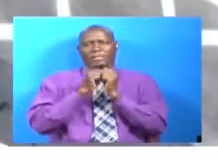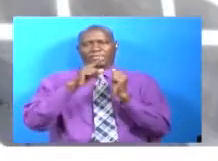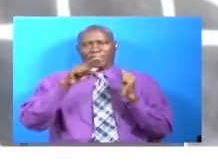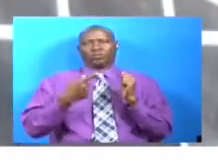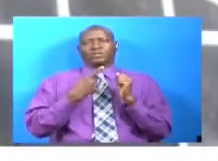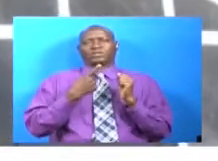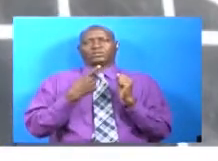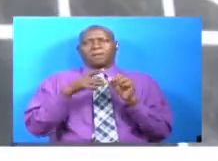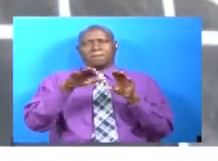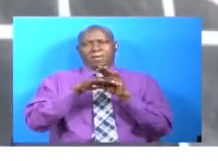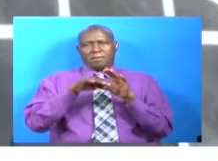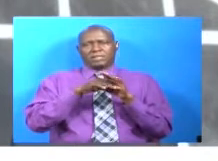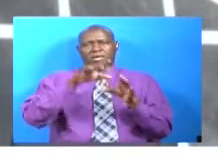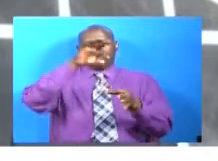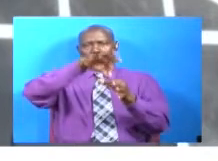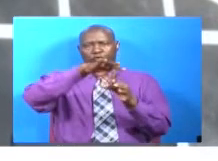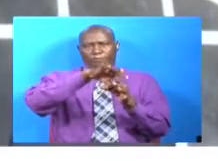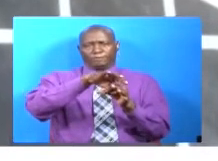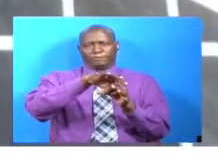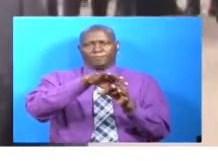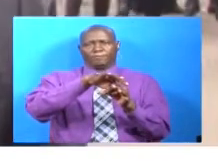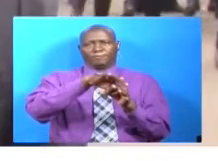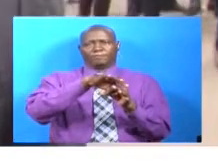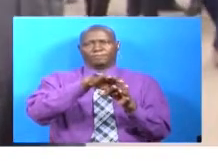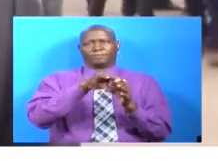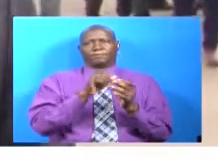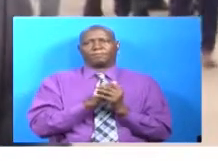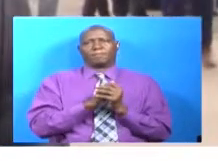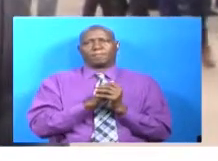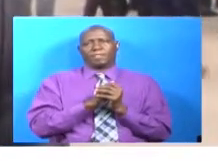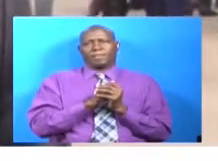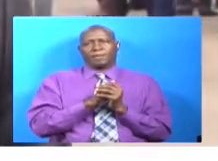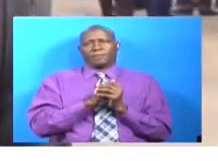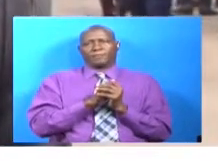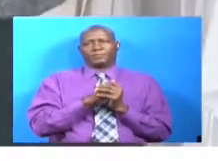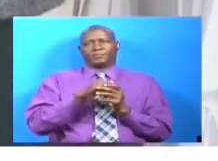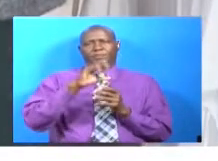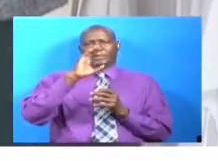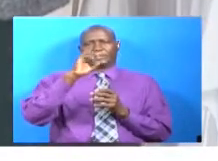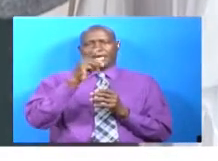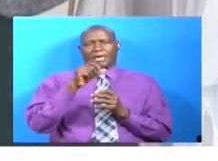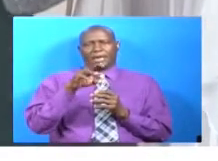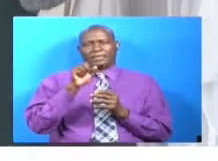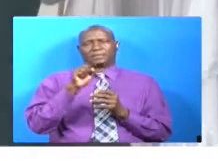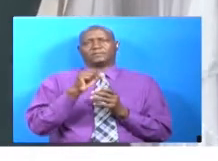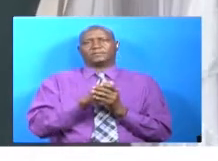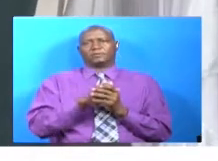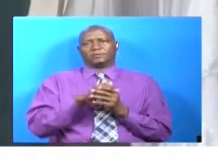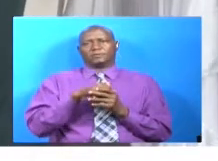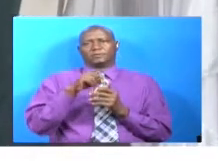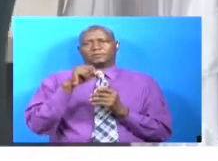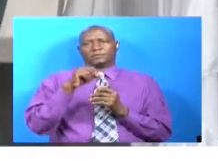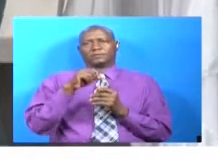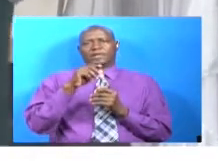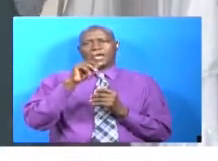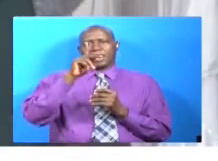ballot. Vocal advocate Nelson Harvey, LSK branch chairman Charles Kanjama, are the two men squaring it out for the